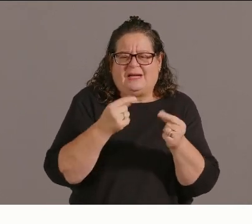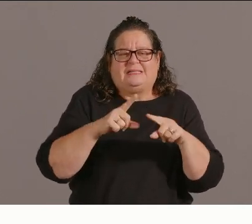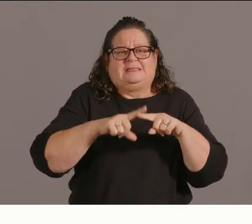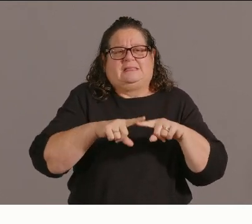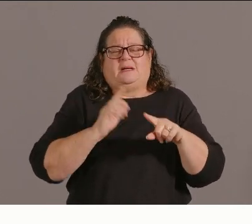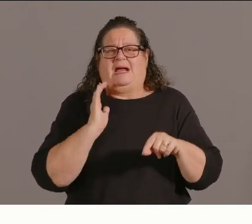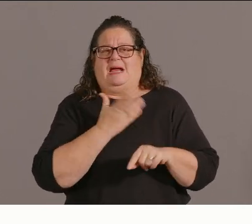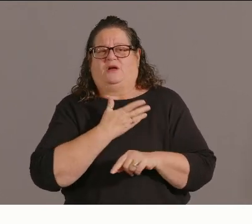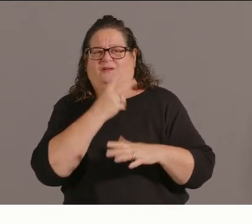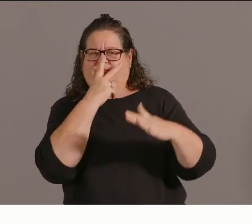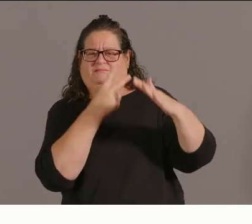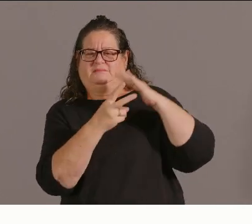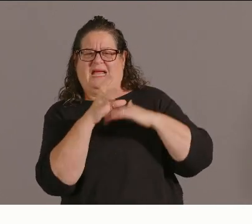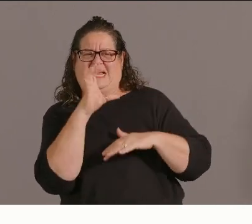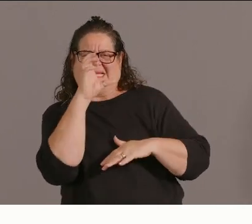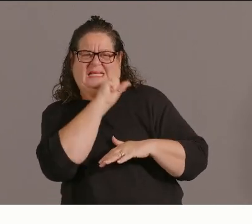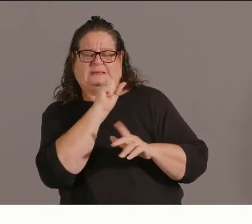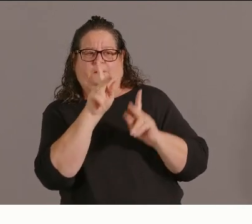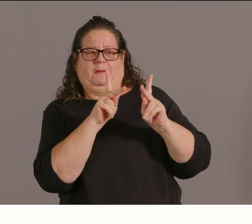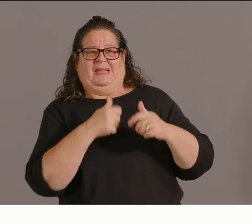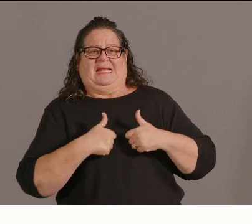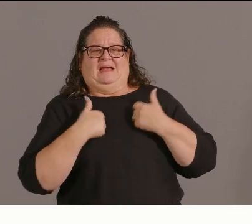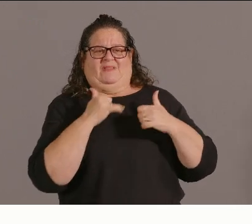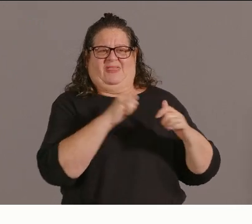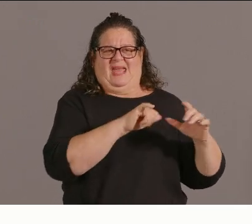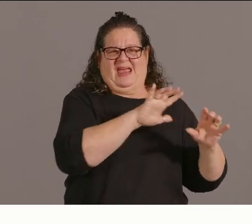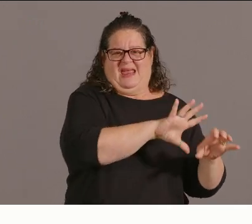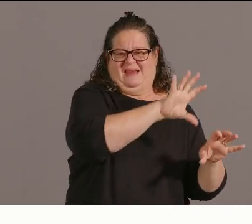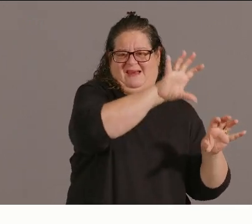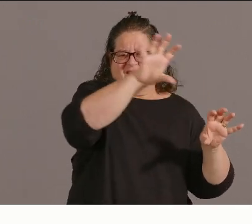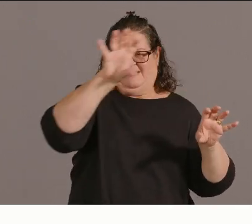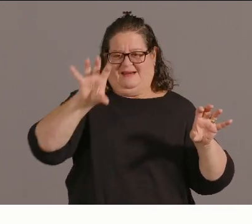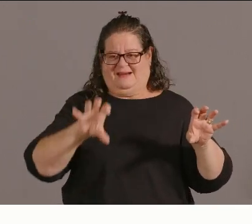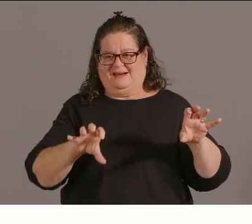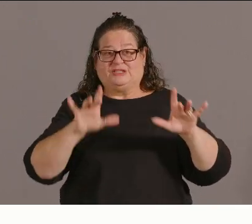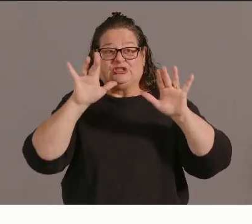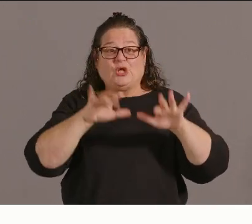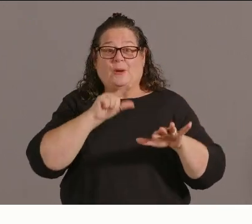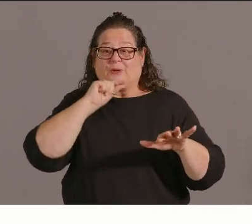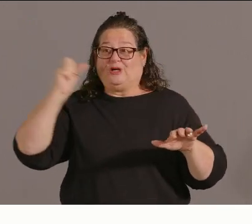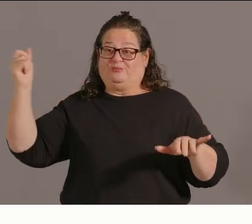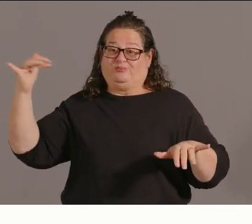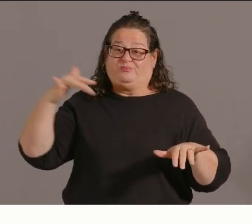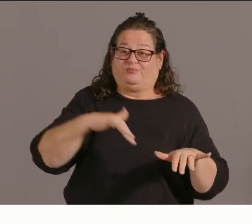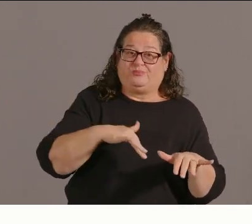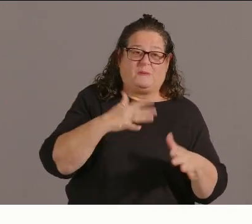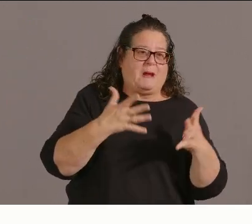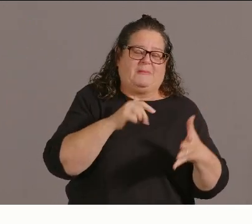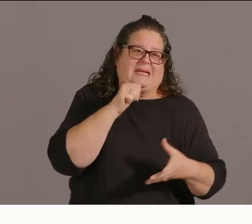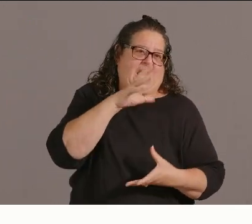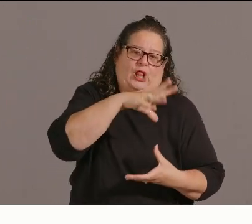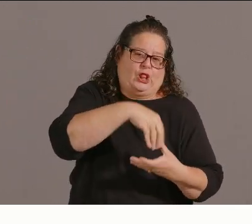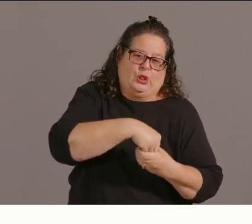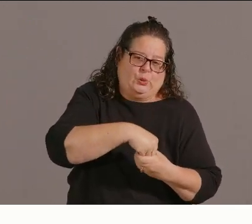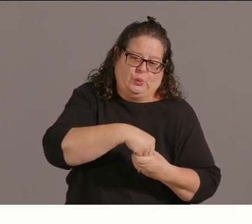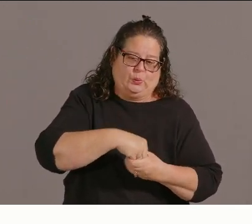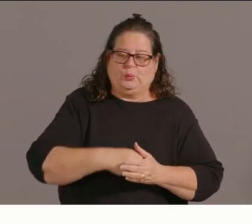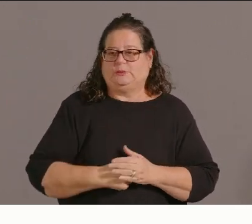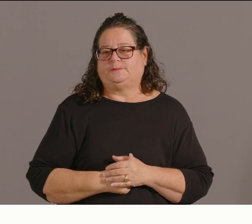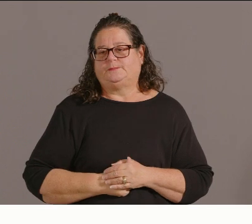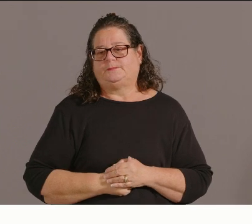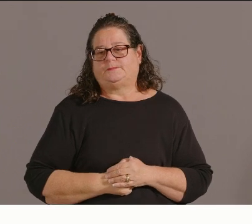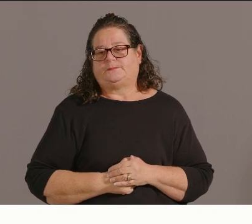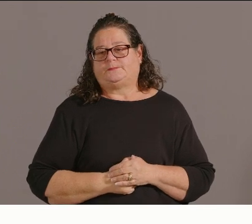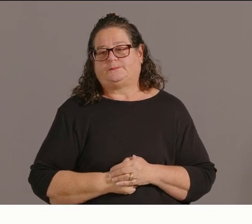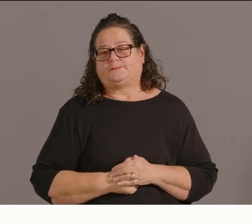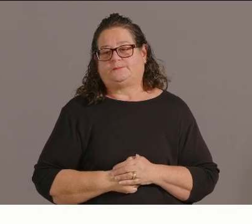estimates. Looking at those individuals that are age